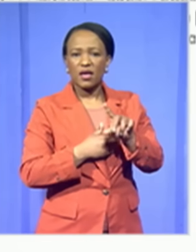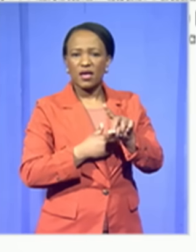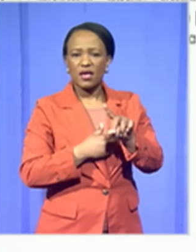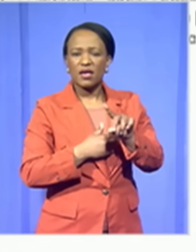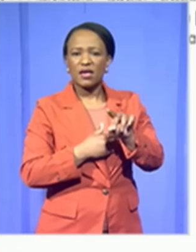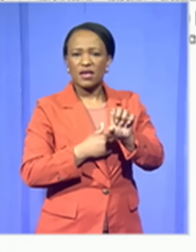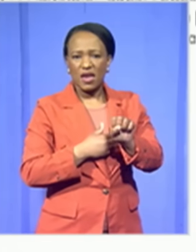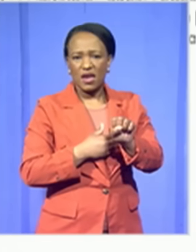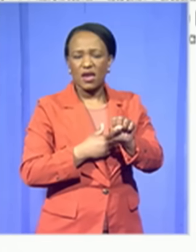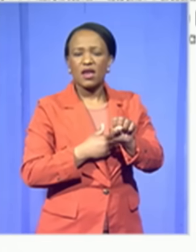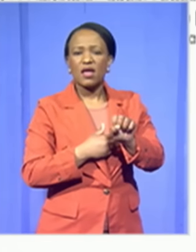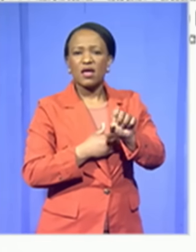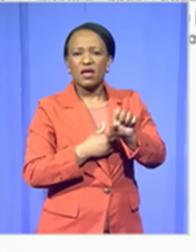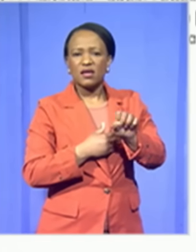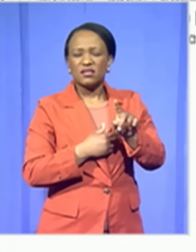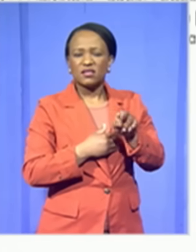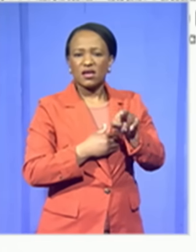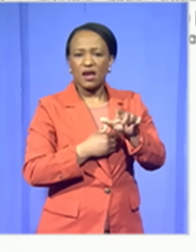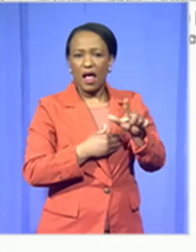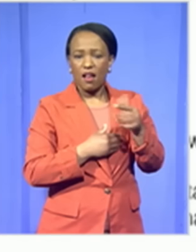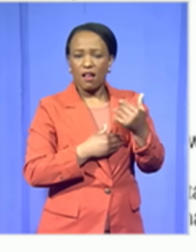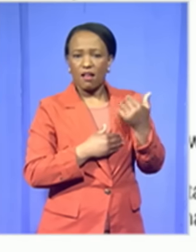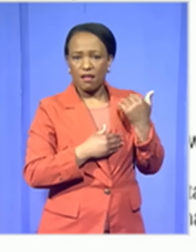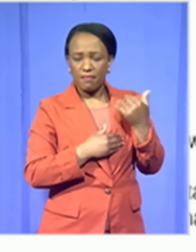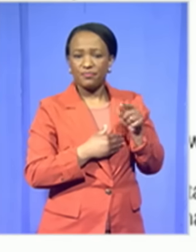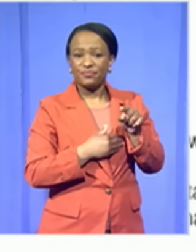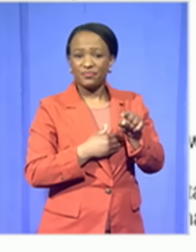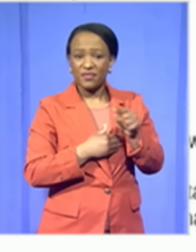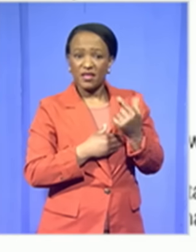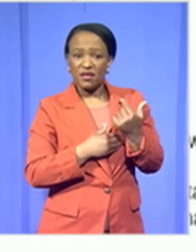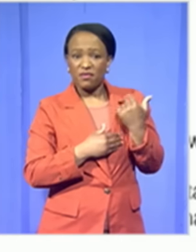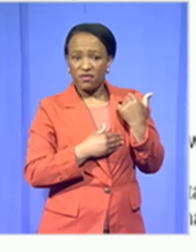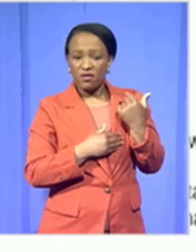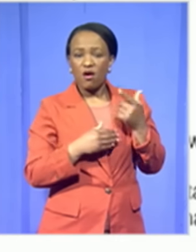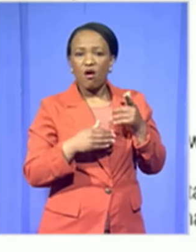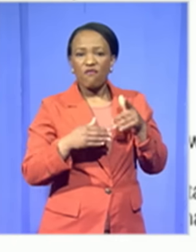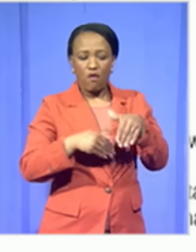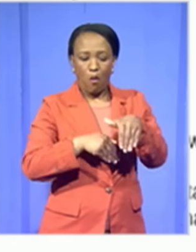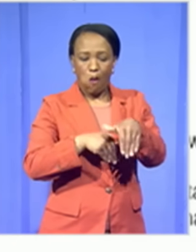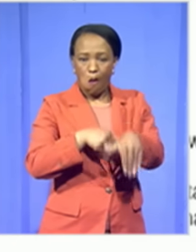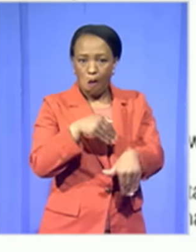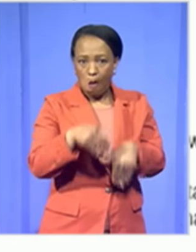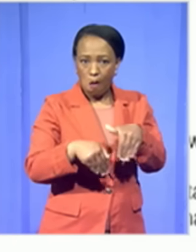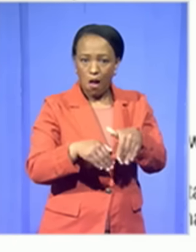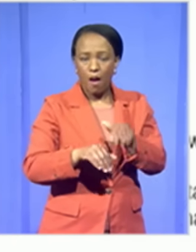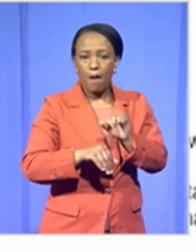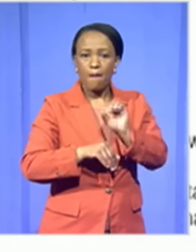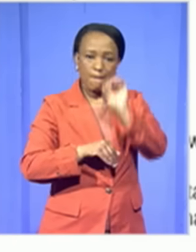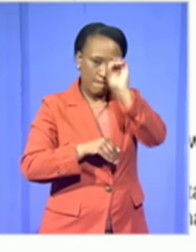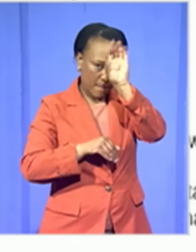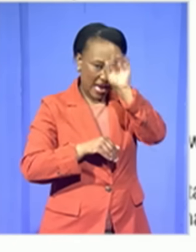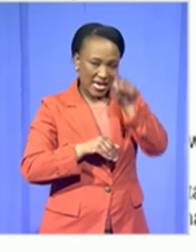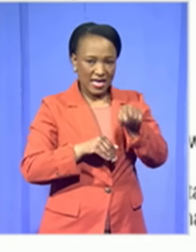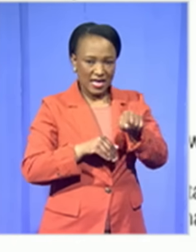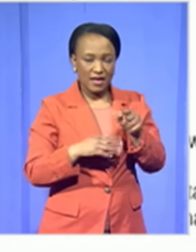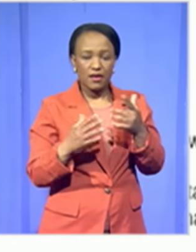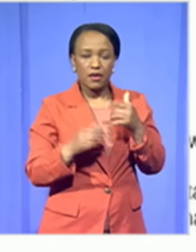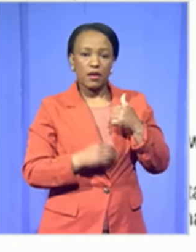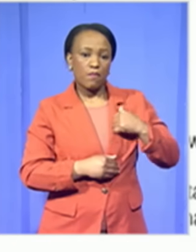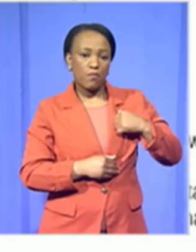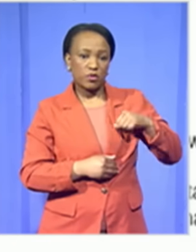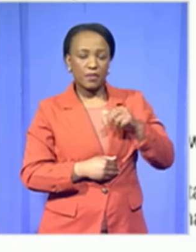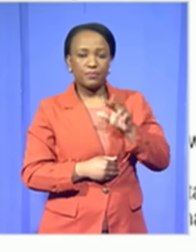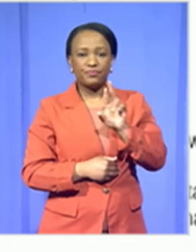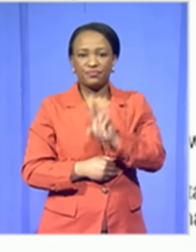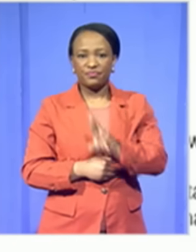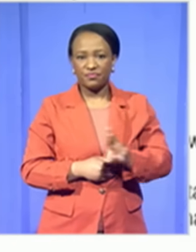le 170 ao a neng a tla amega ka ntlha ya tiro ya moepo. Motsamaisi wa nakwana wa ditlhaeletsano mo mmasepaleng wa